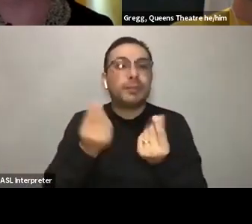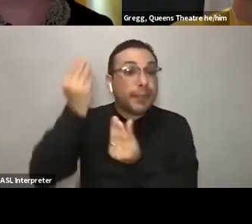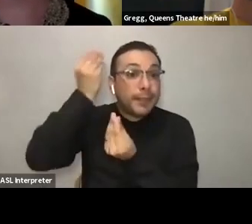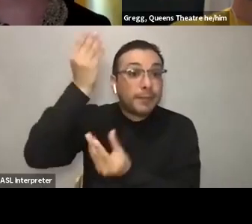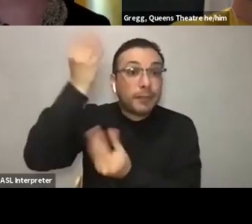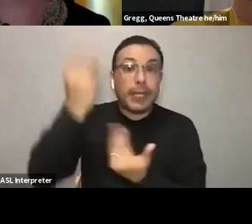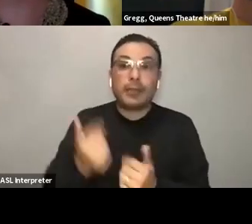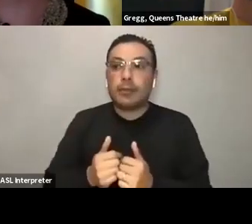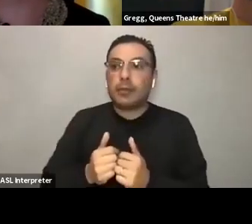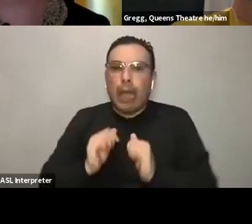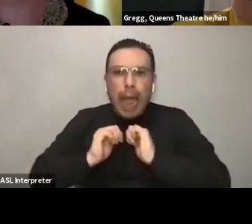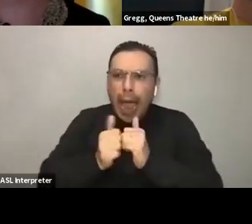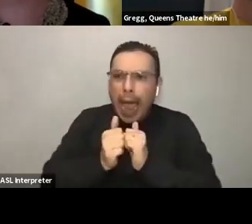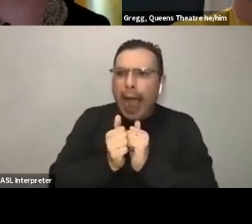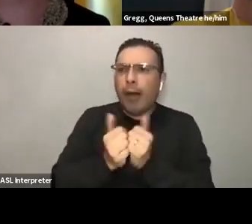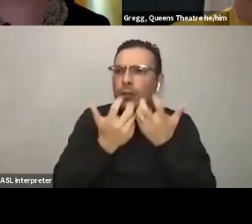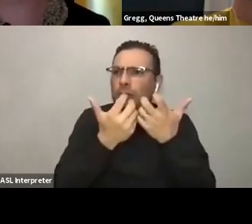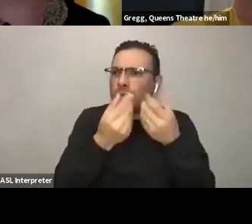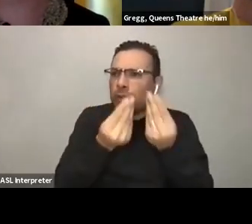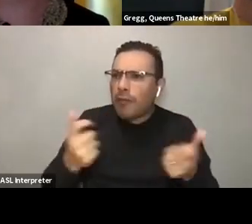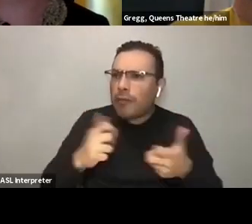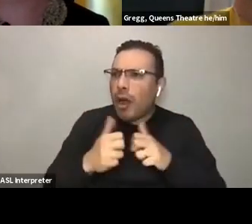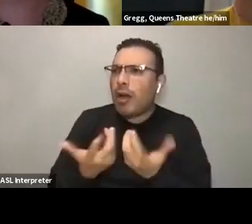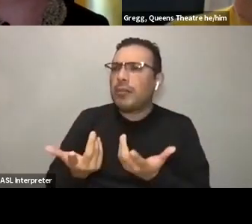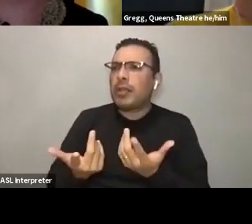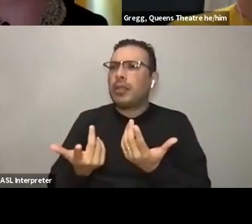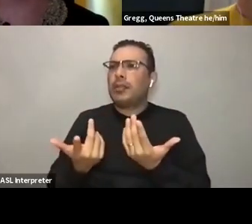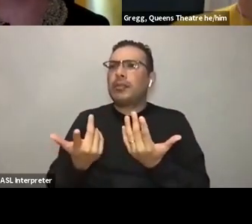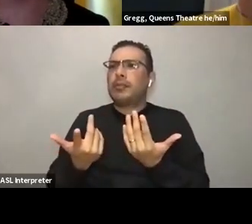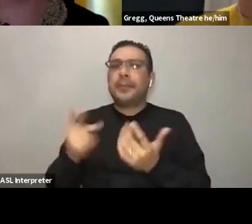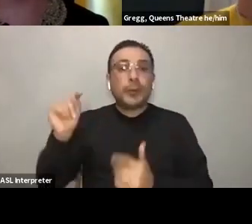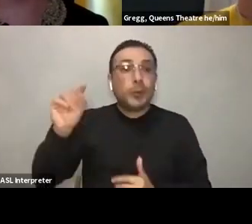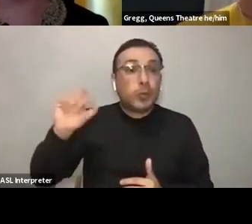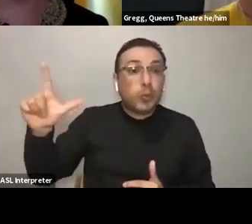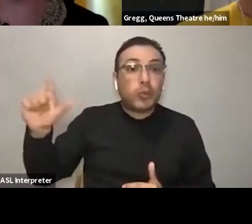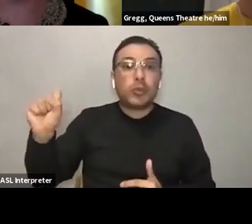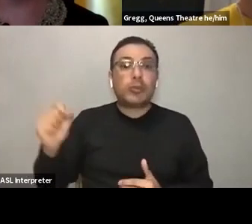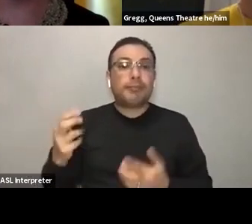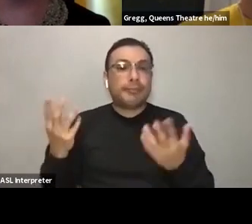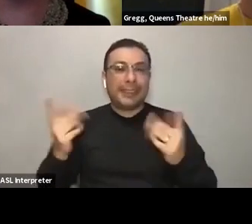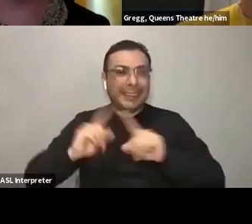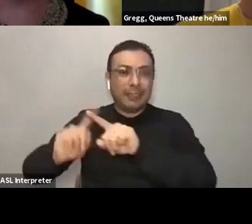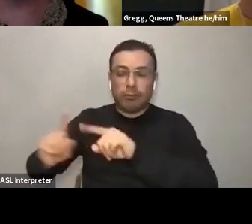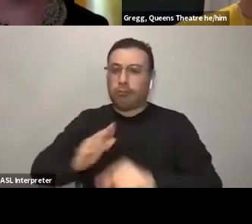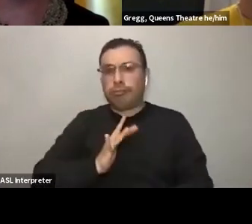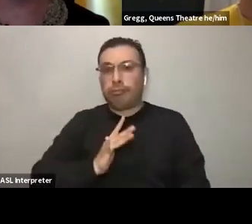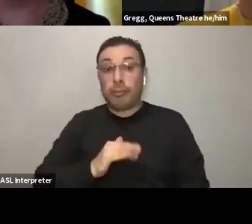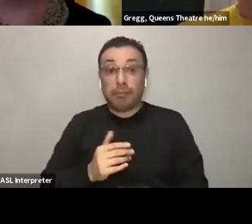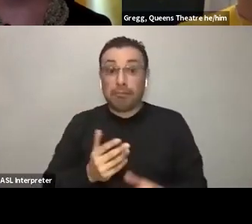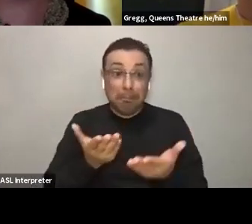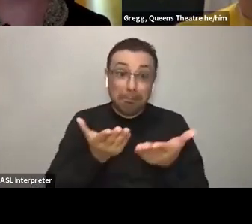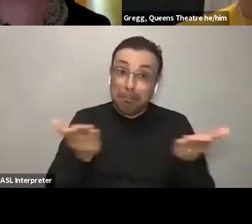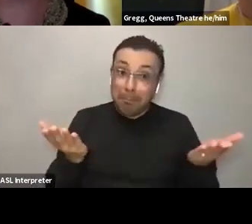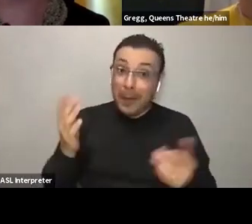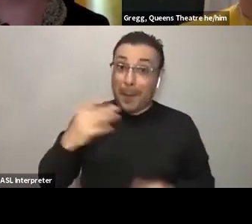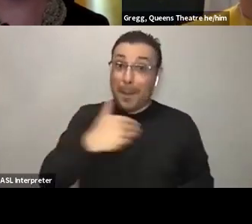tools. Um, and, uh, yeah, so if, if you aren't a member or if you haven't,